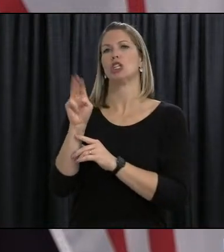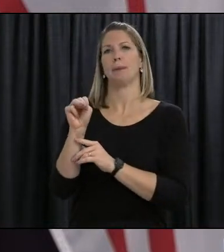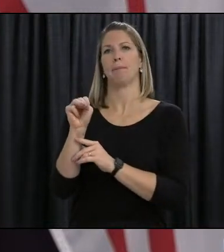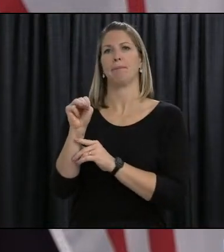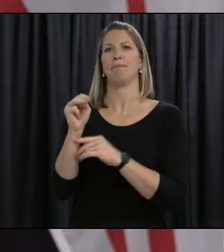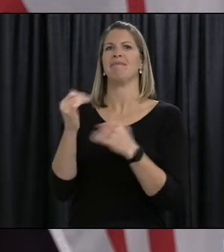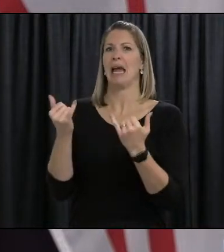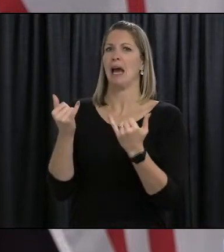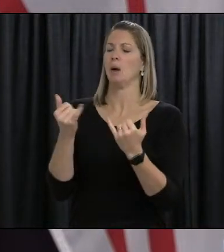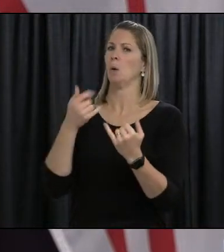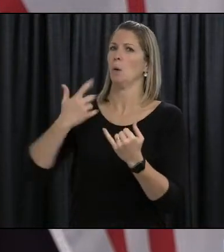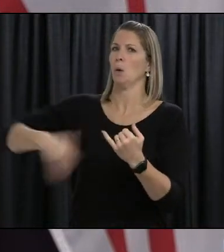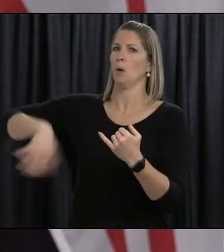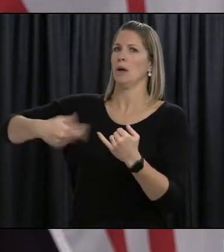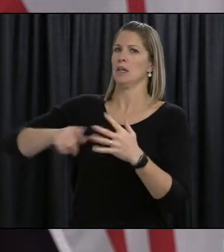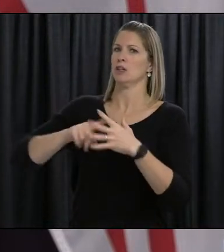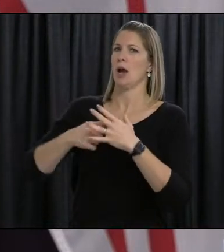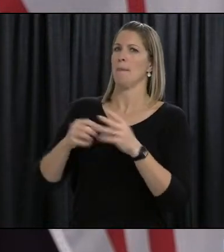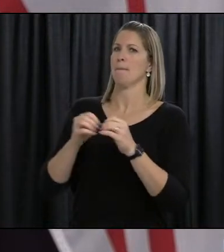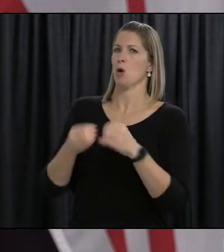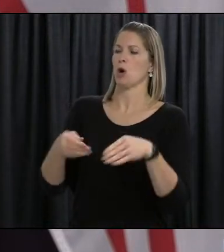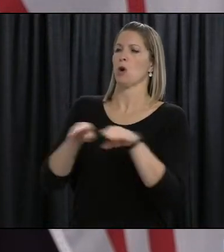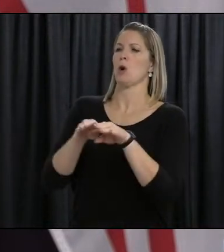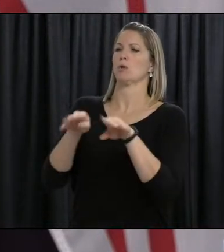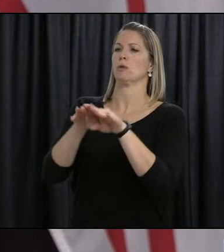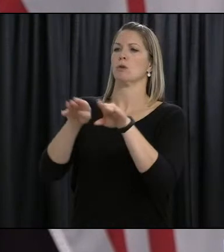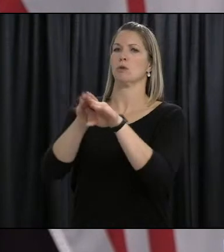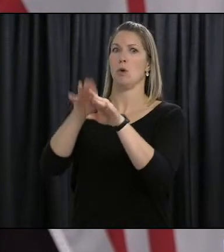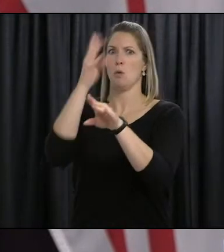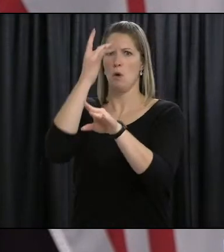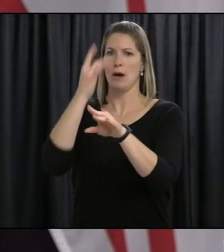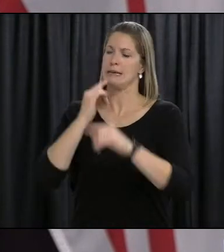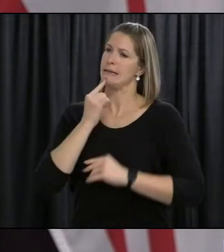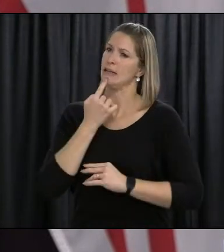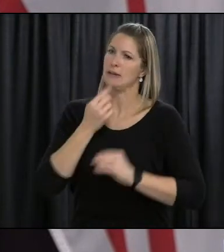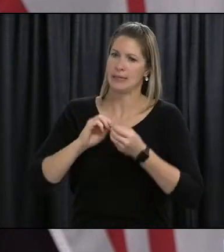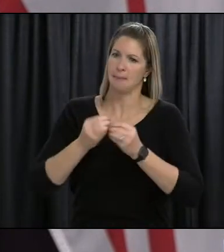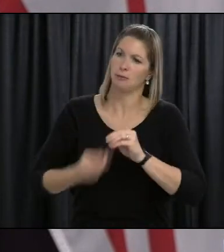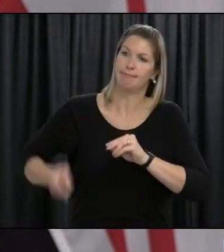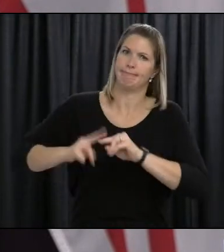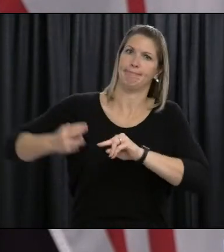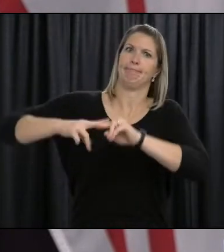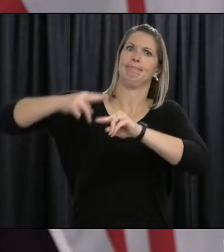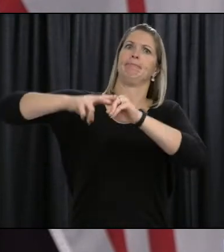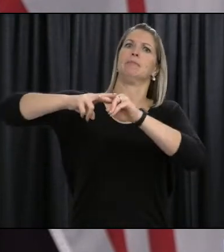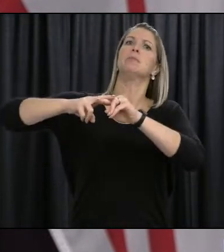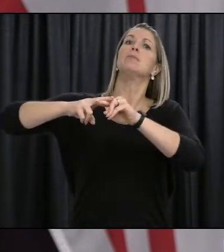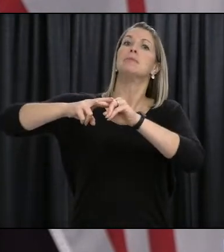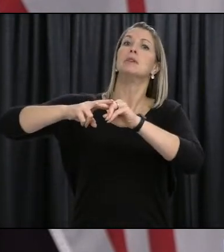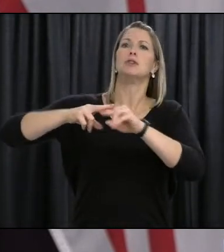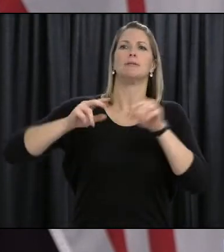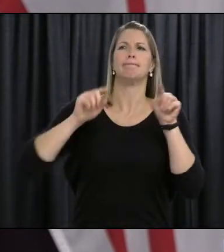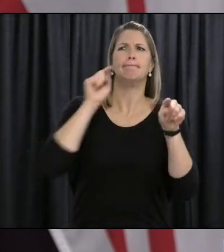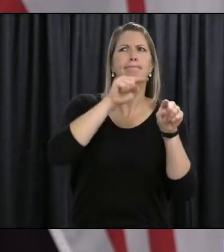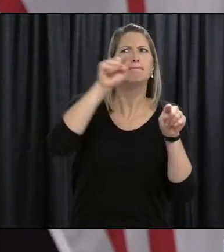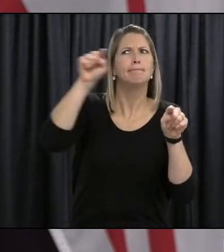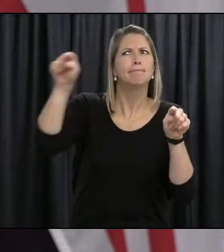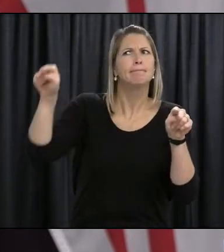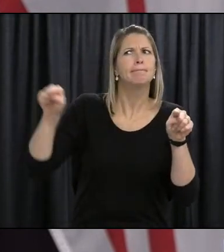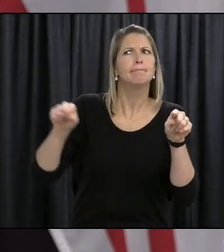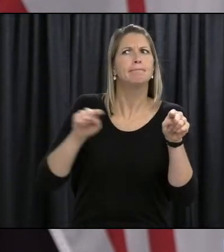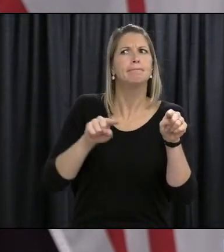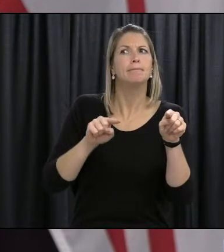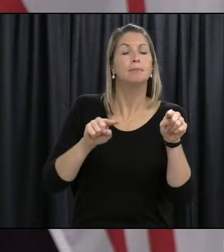triage protocols for those patients to get into intensive care units. So we're not out